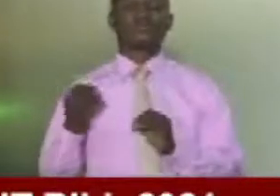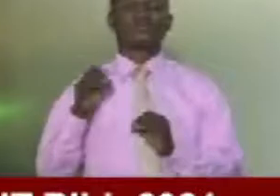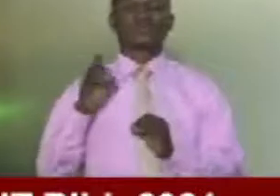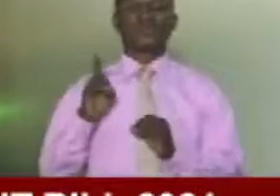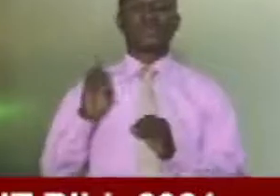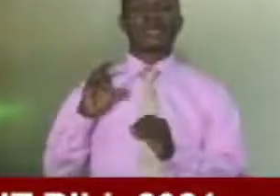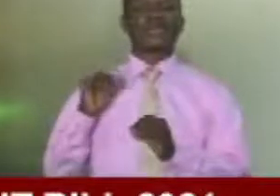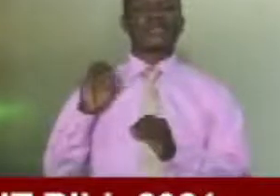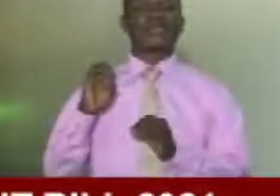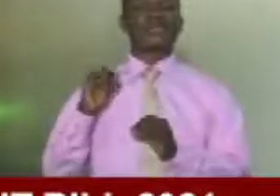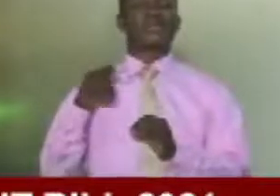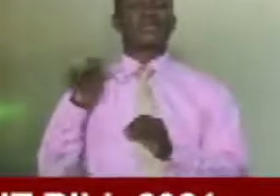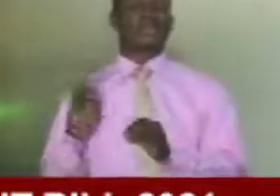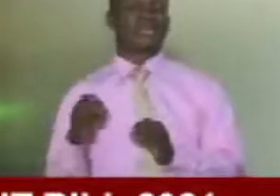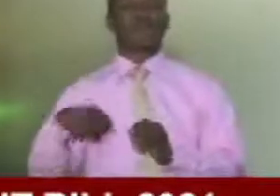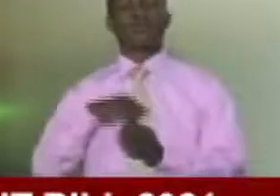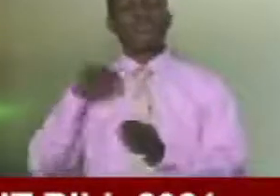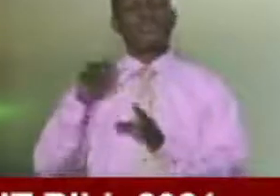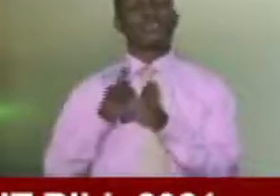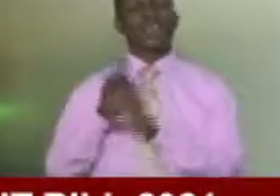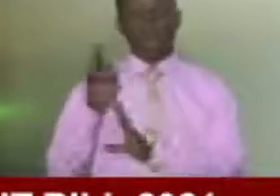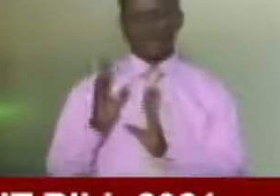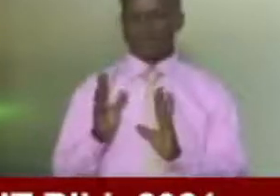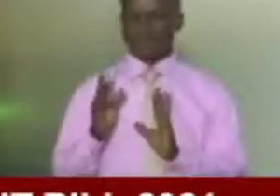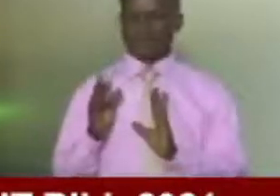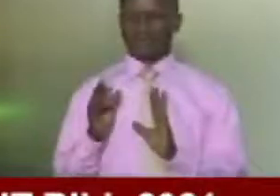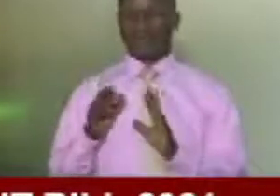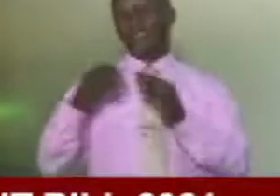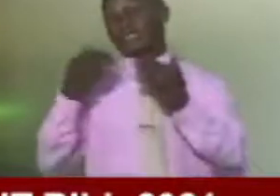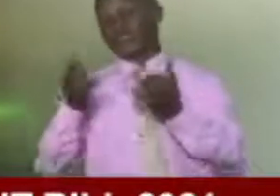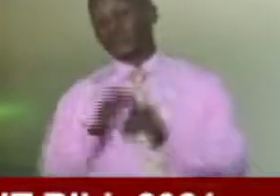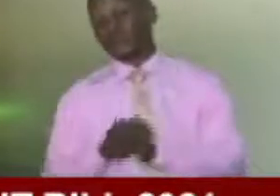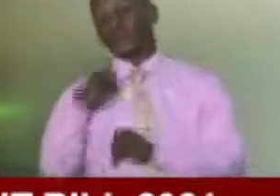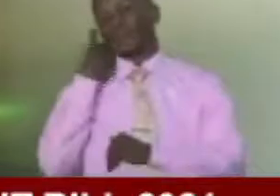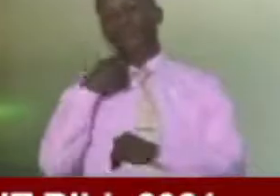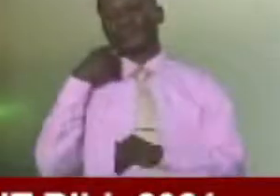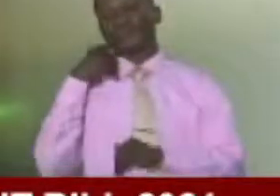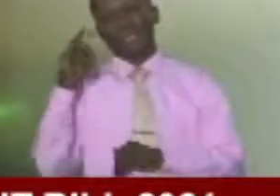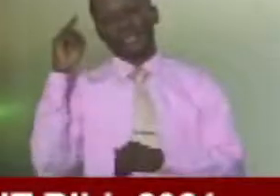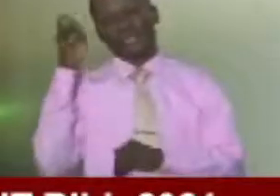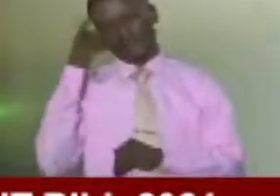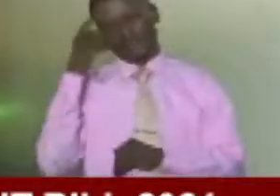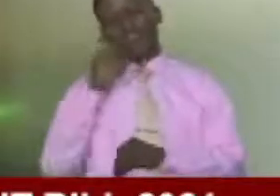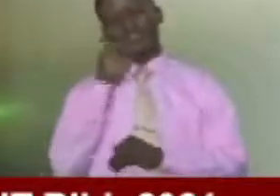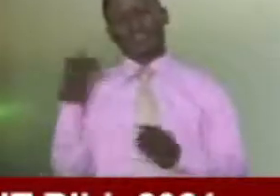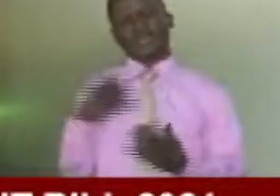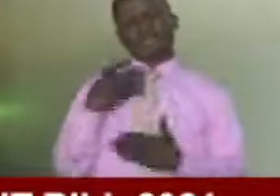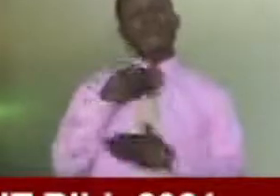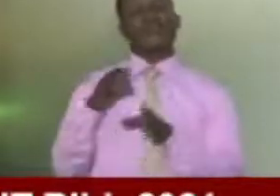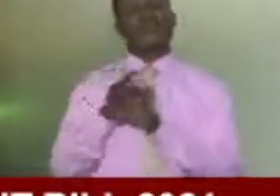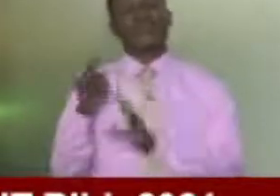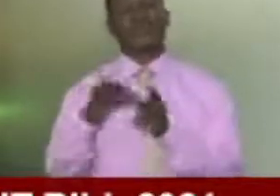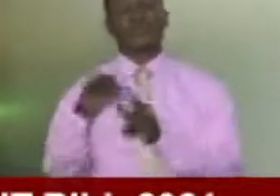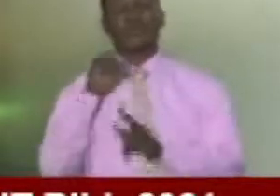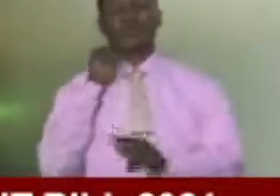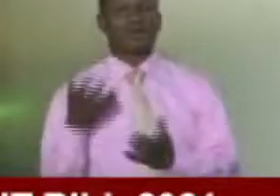direct. We just finished that right now. You know, so who says any governor is afraid of direct or indirect?